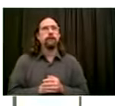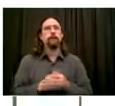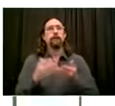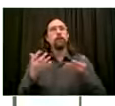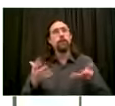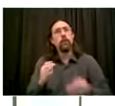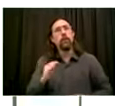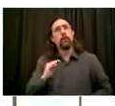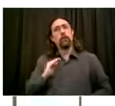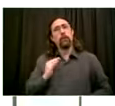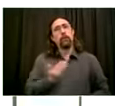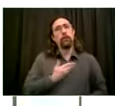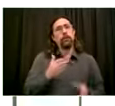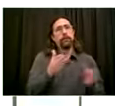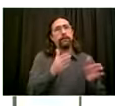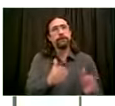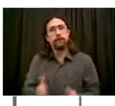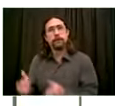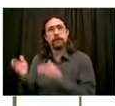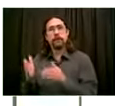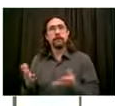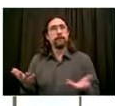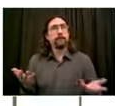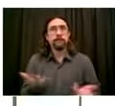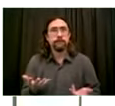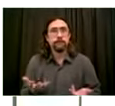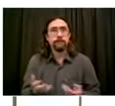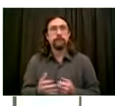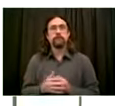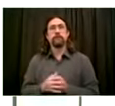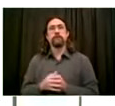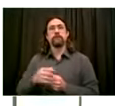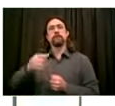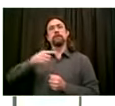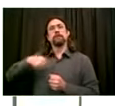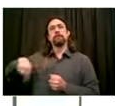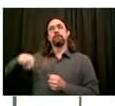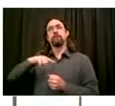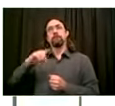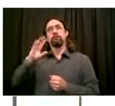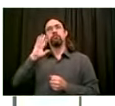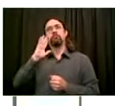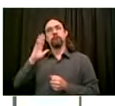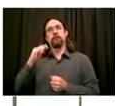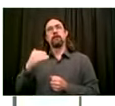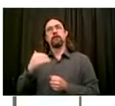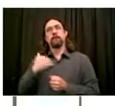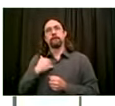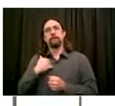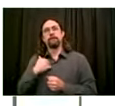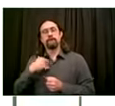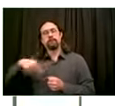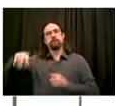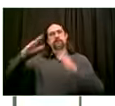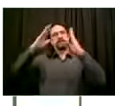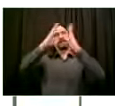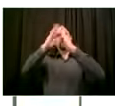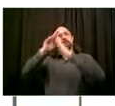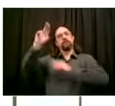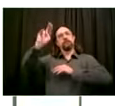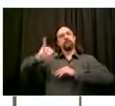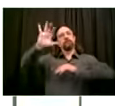just the overall, you know, citywide public messaging about the science, about the validity of the studies that